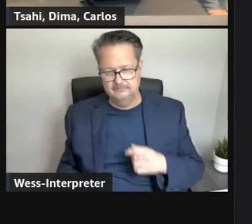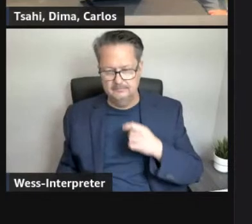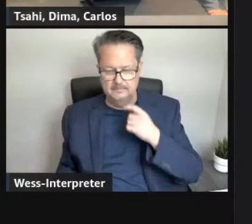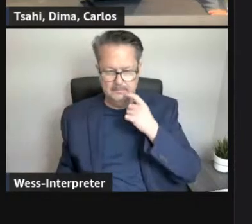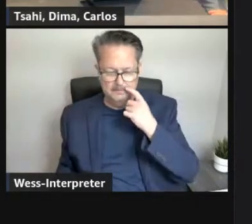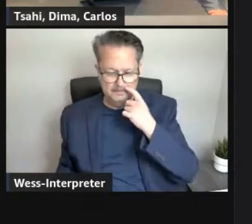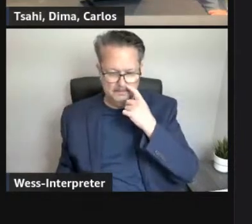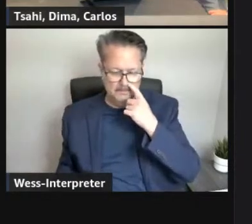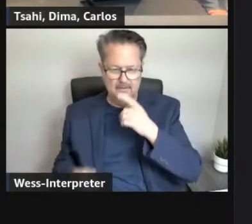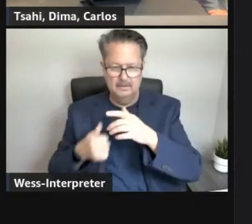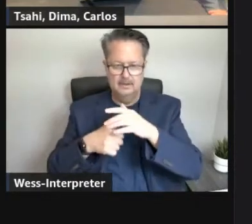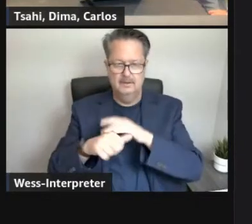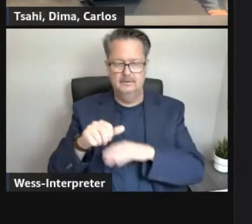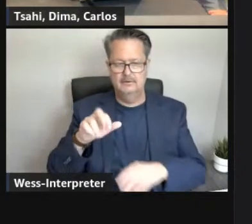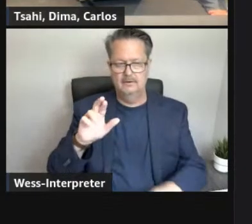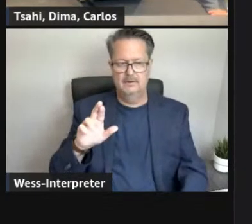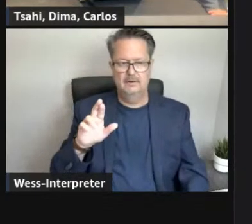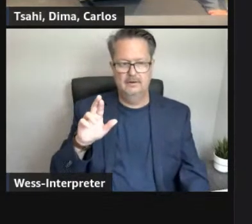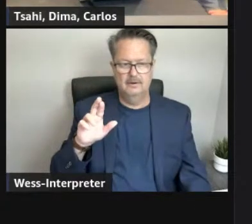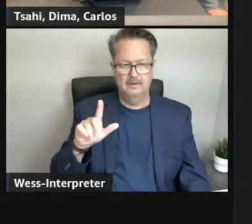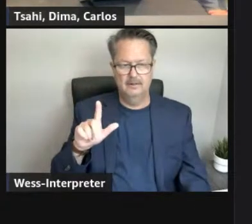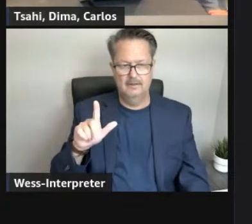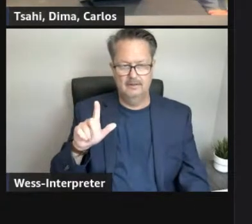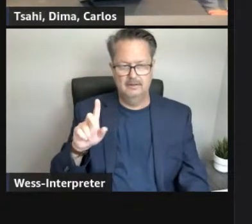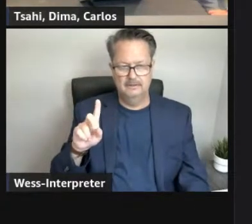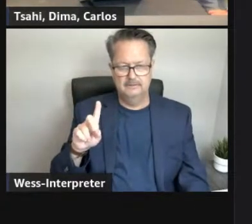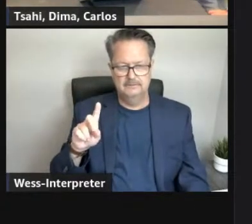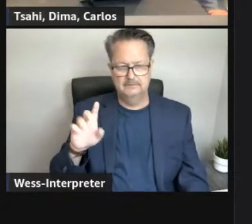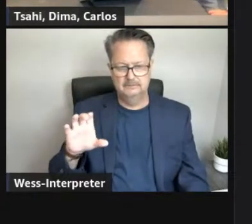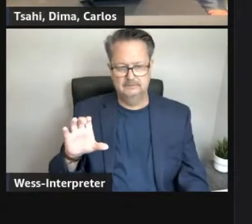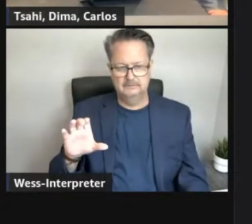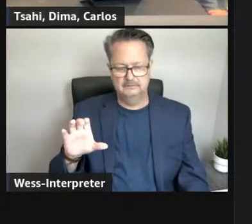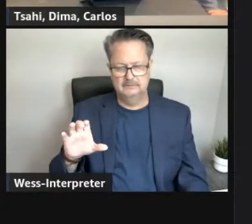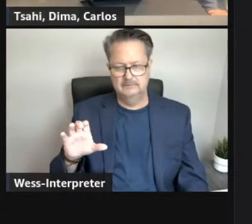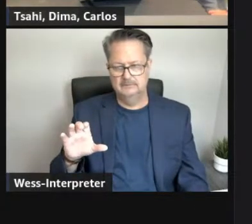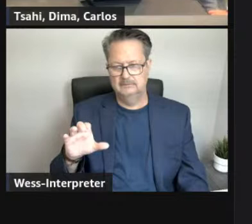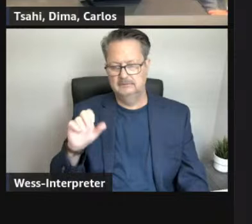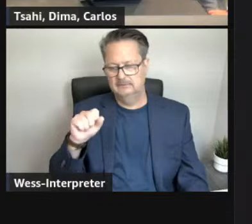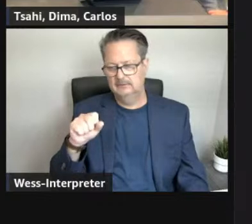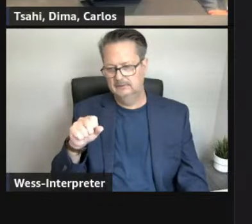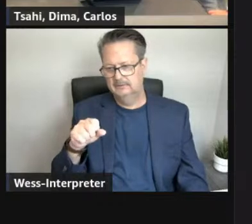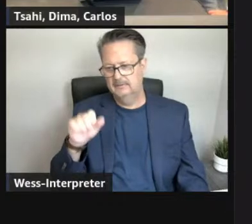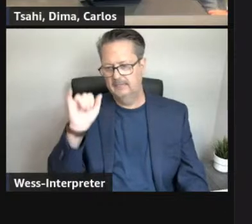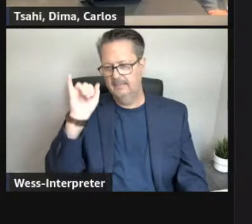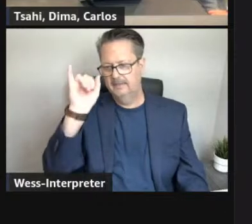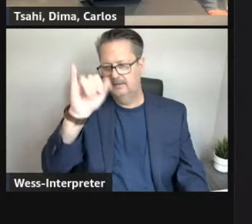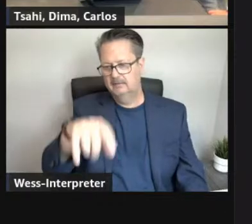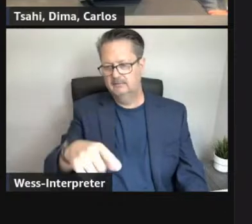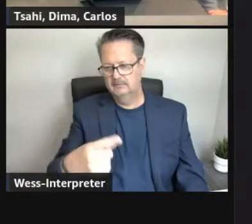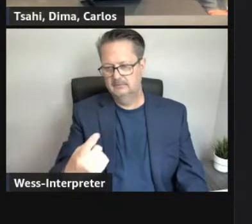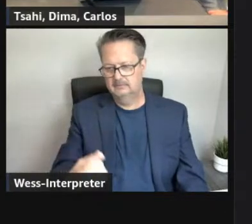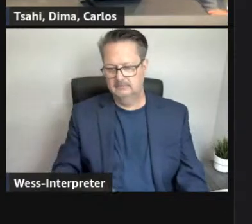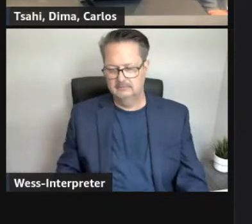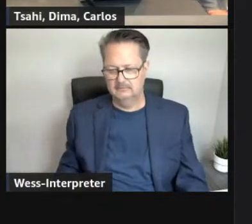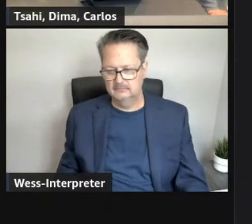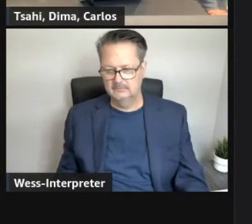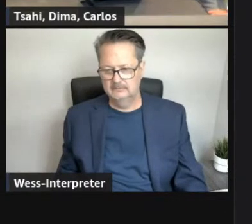It's under Argo CD. Yeah, it is this one.